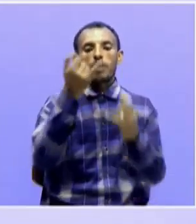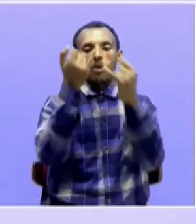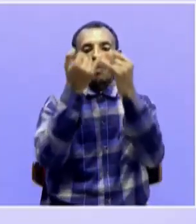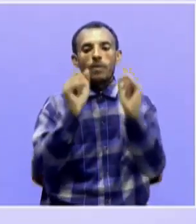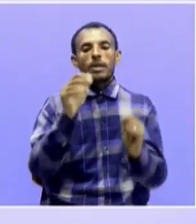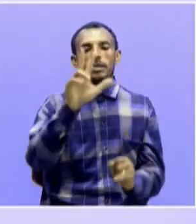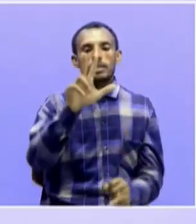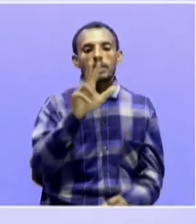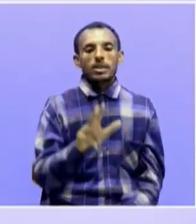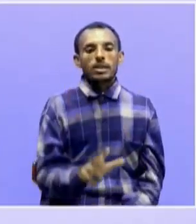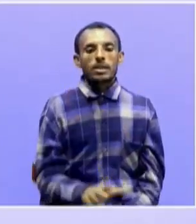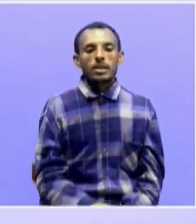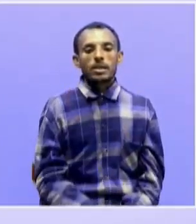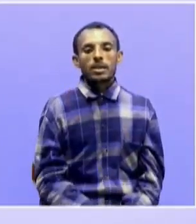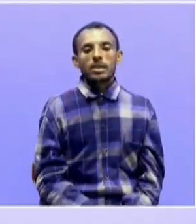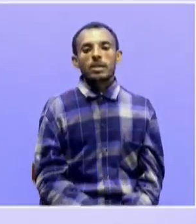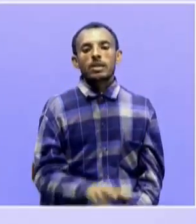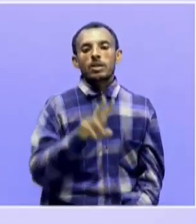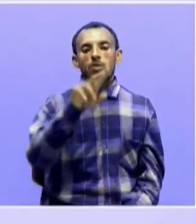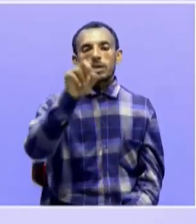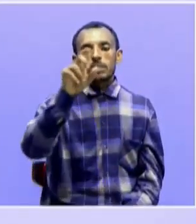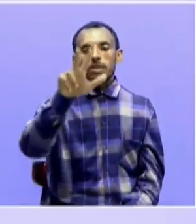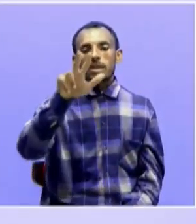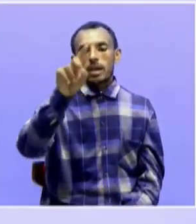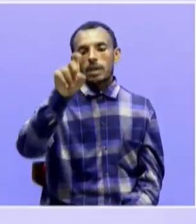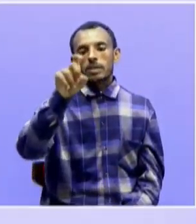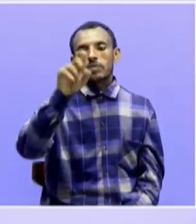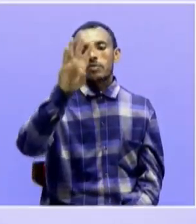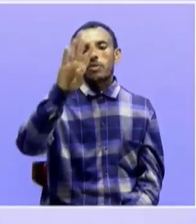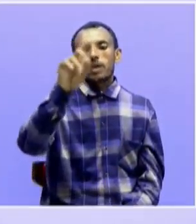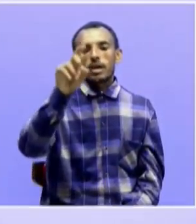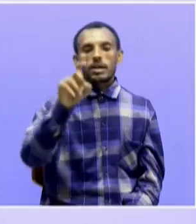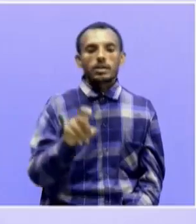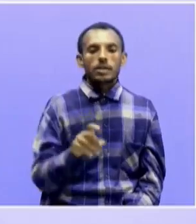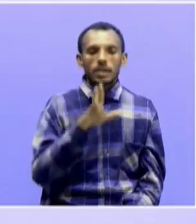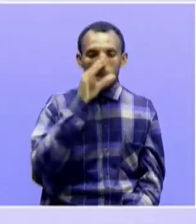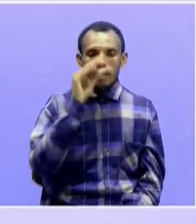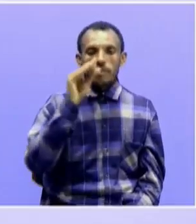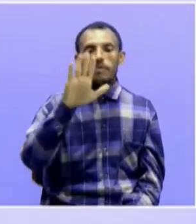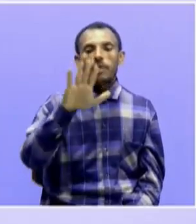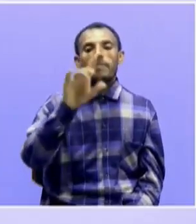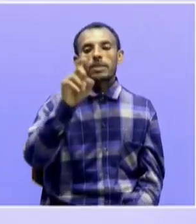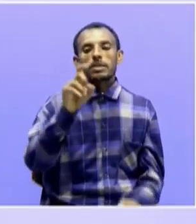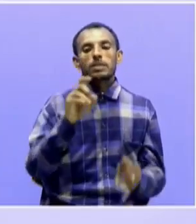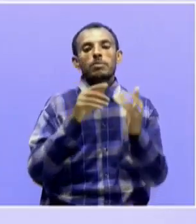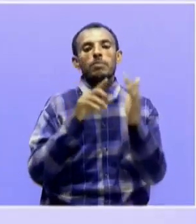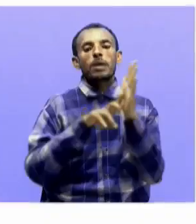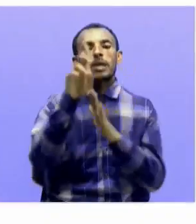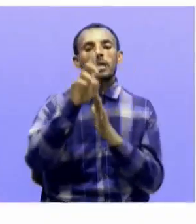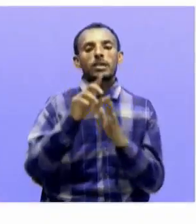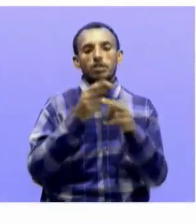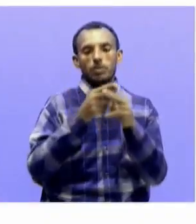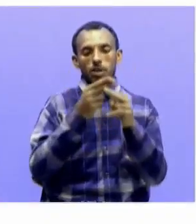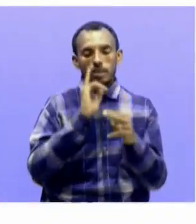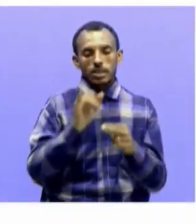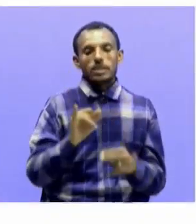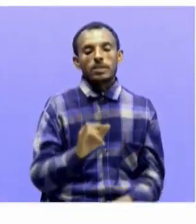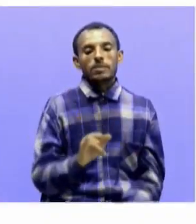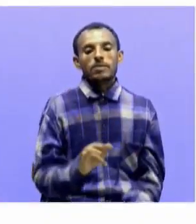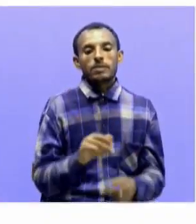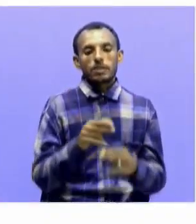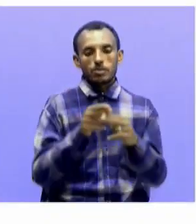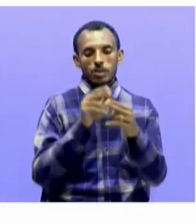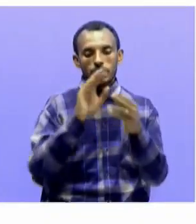one is bigger. 2x, 3x, 4x. So are bigger. But the smallest one is 1x. Therefore, here, the smallest